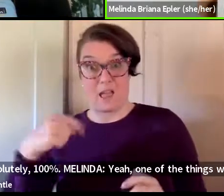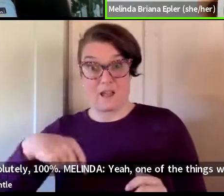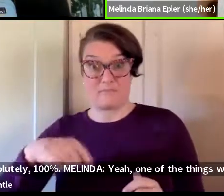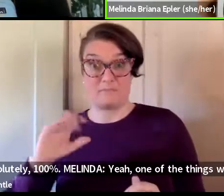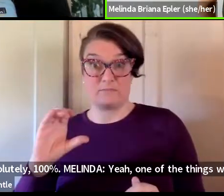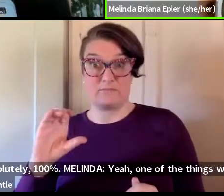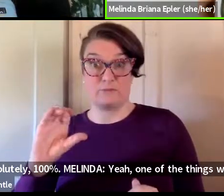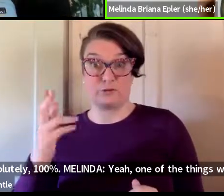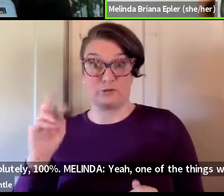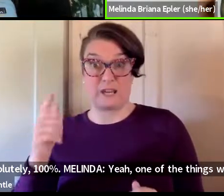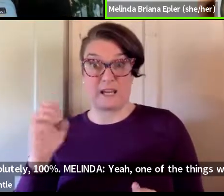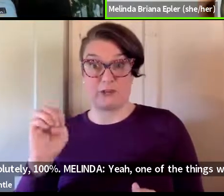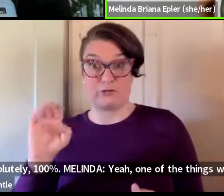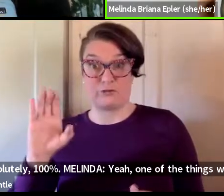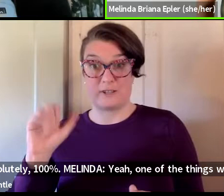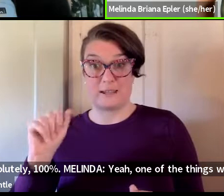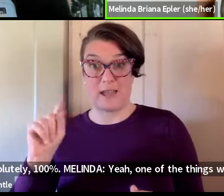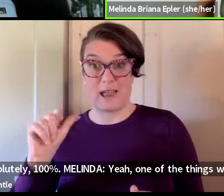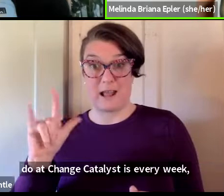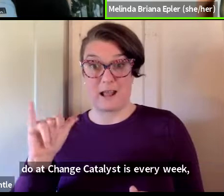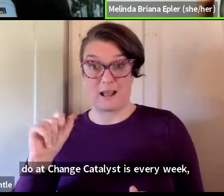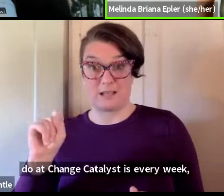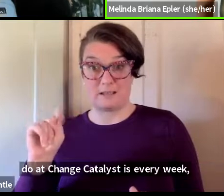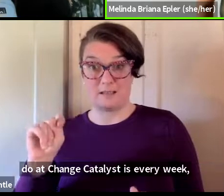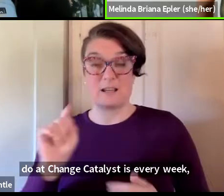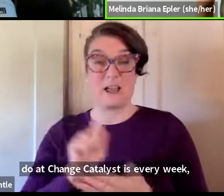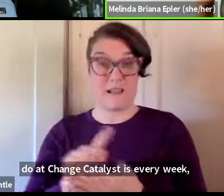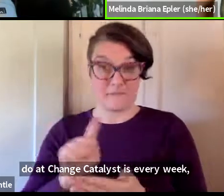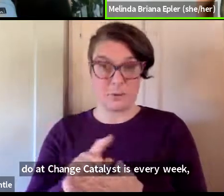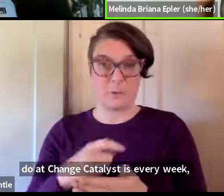actually, we check in with each other